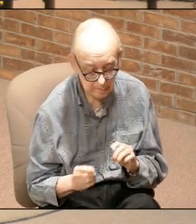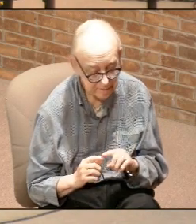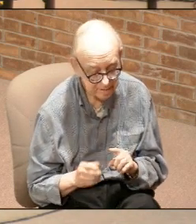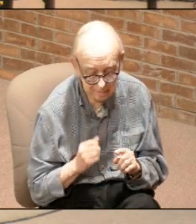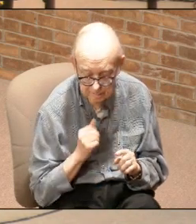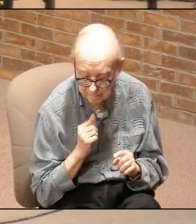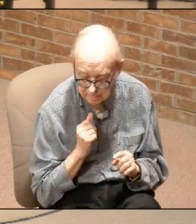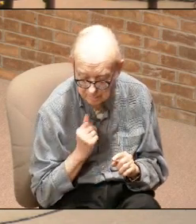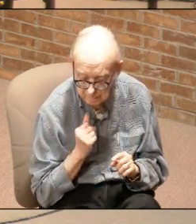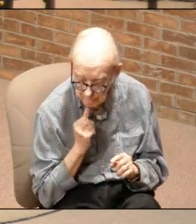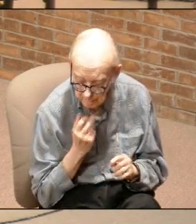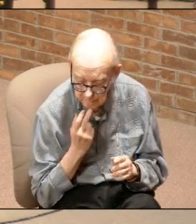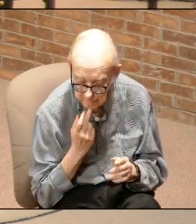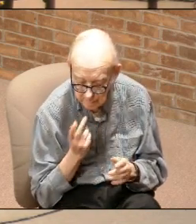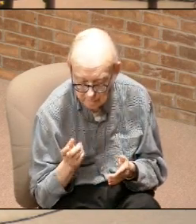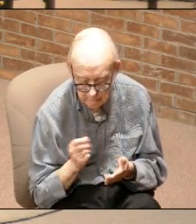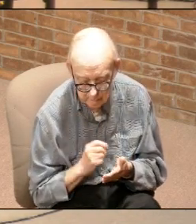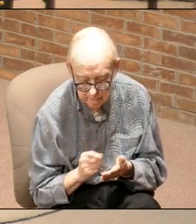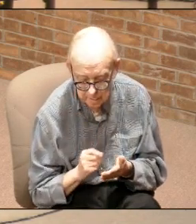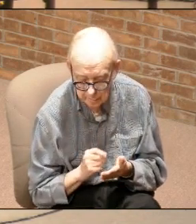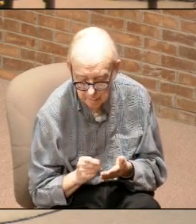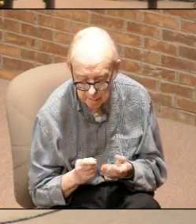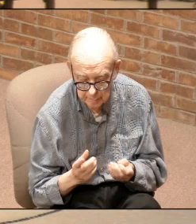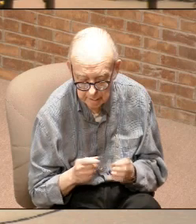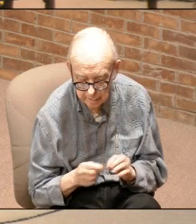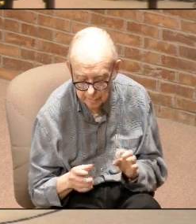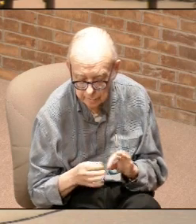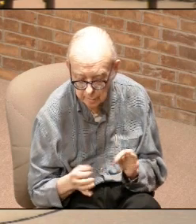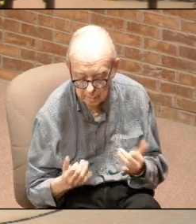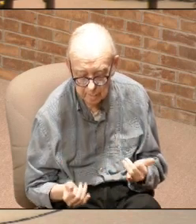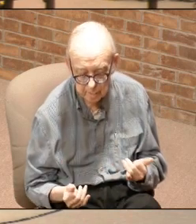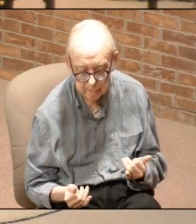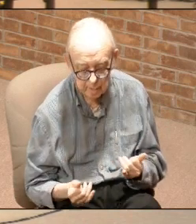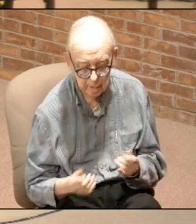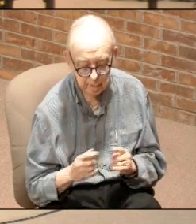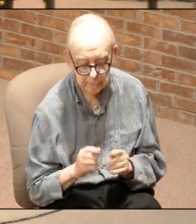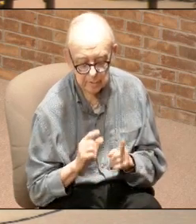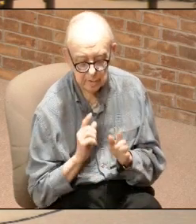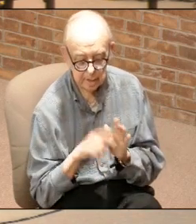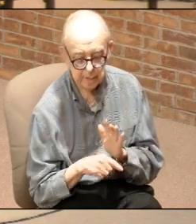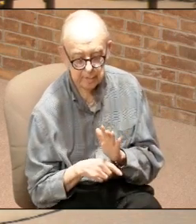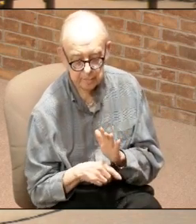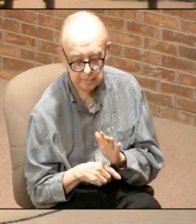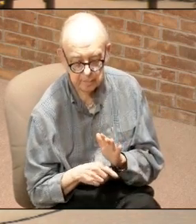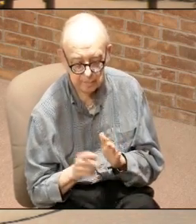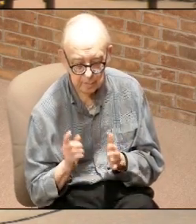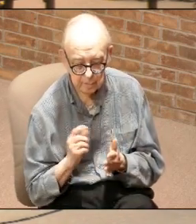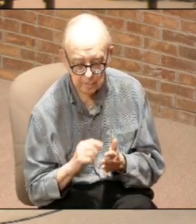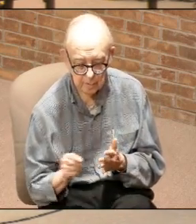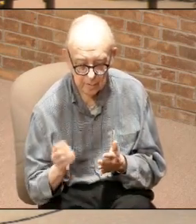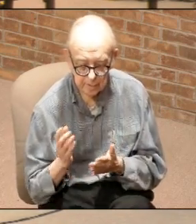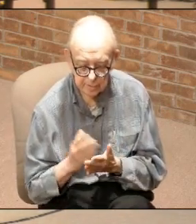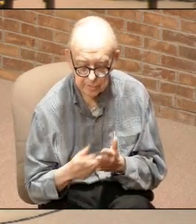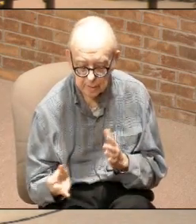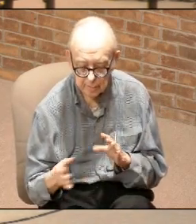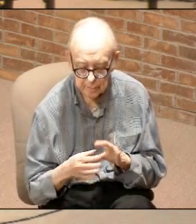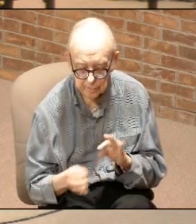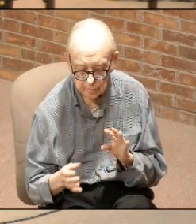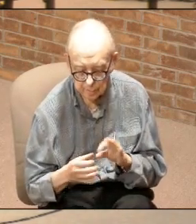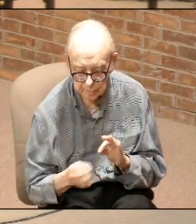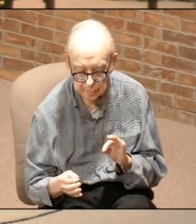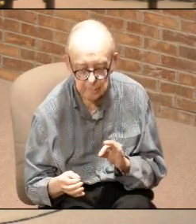unfortunately they didn't write a lot of them down until later on they wrote some of his stories